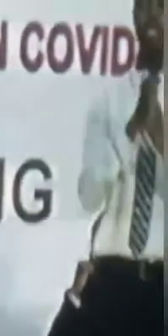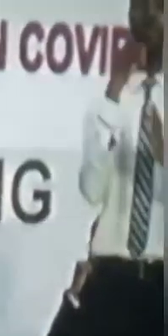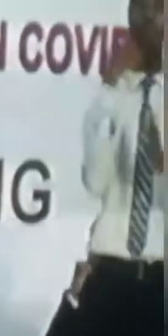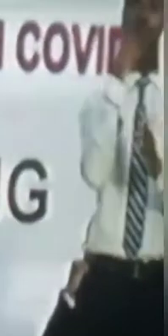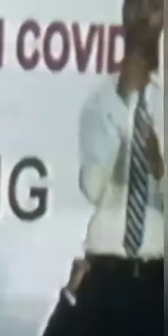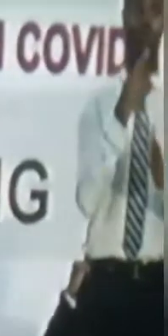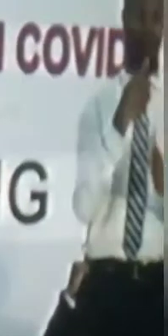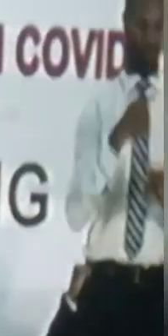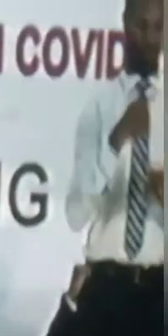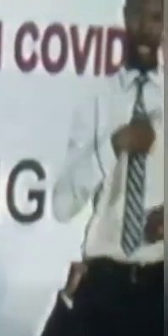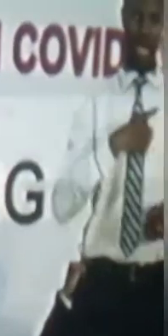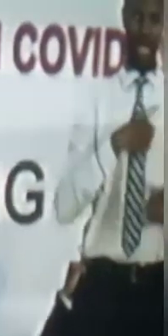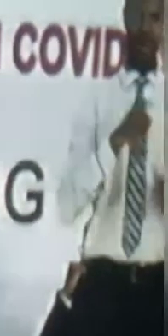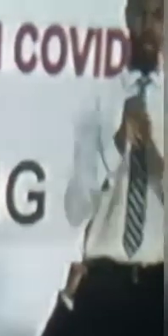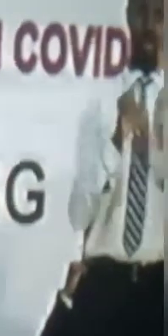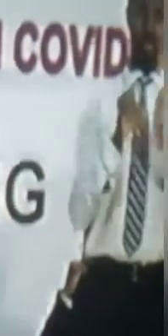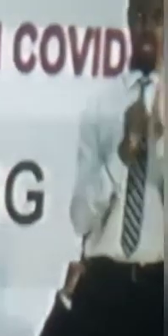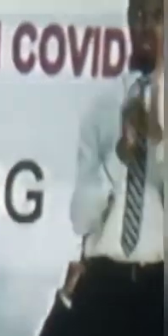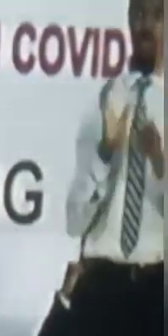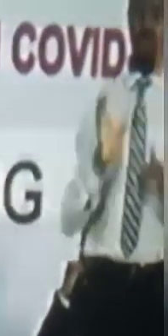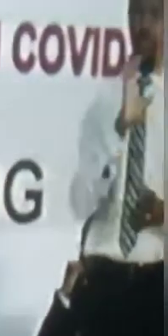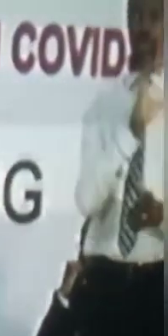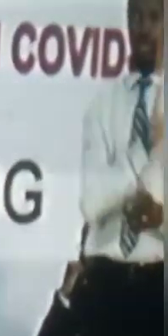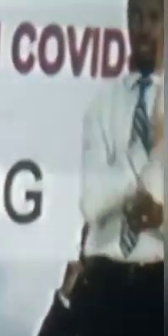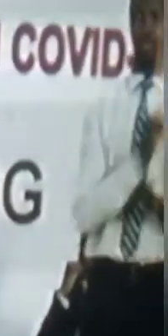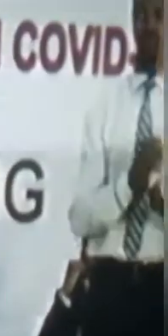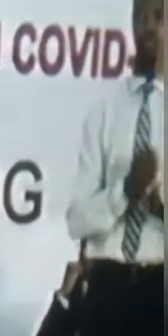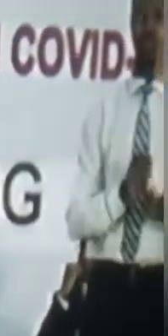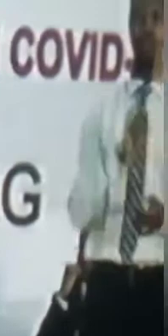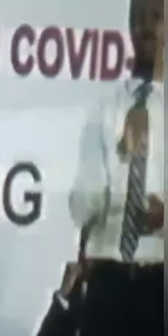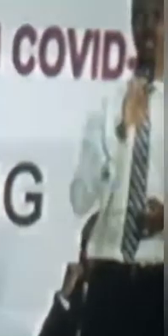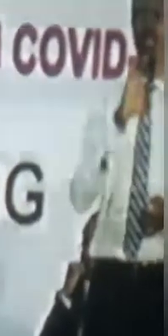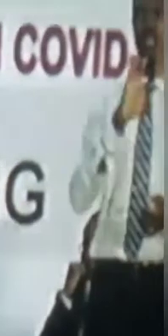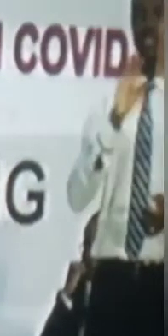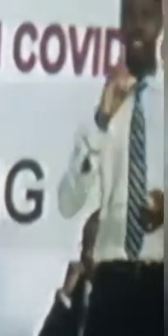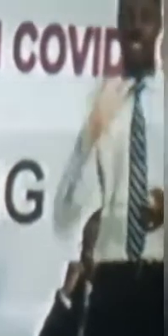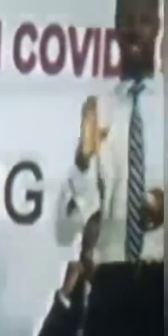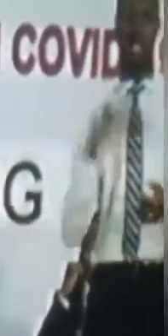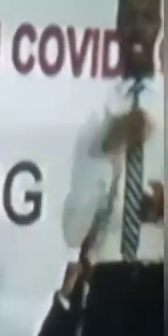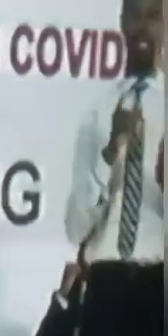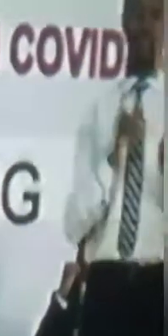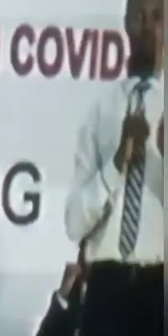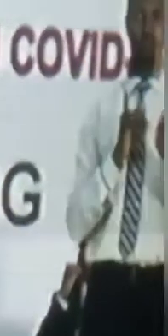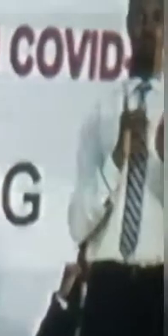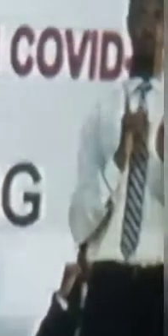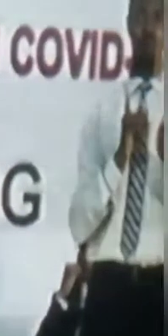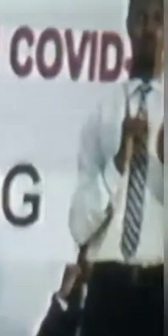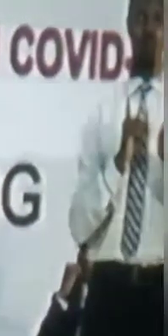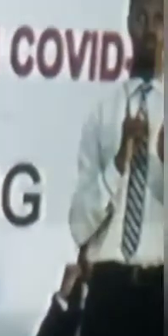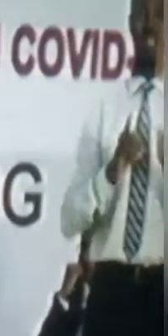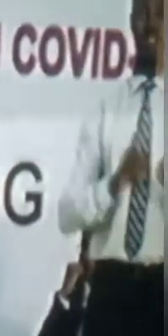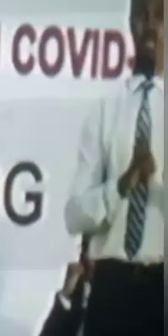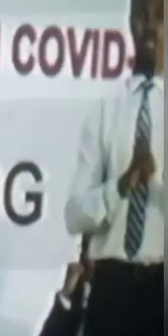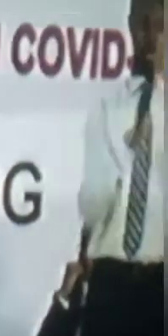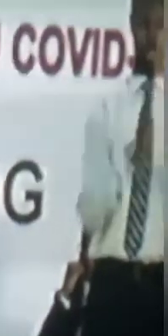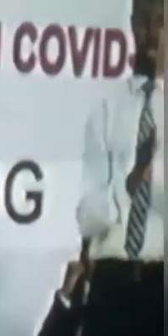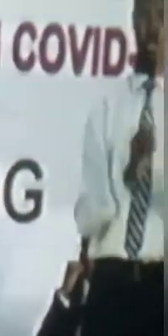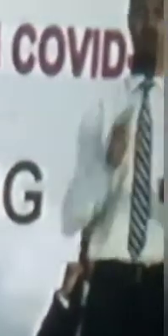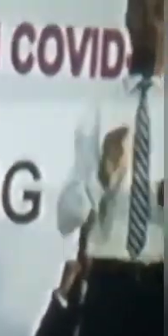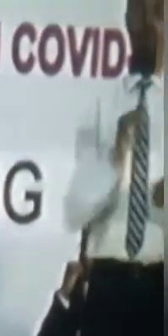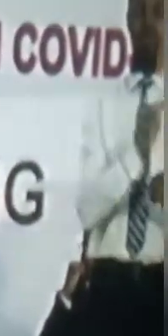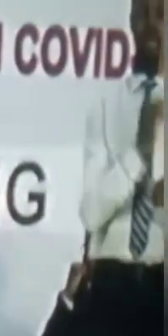IWA and includes NCDC and directors from Ministry of Health, has inspected